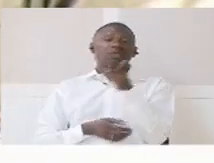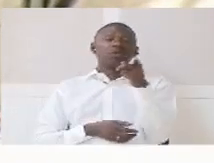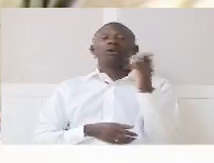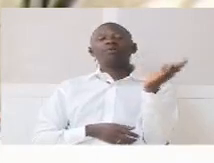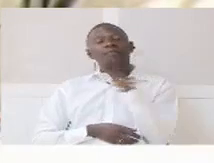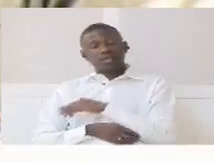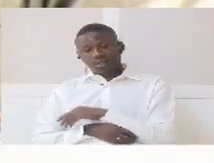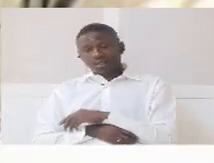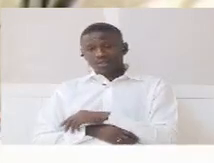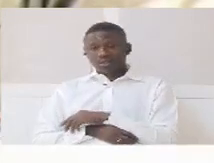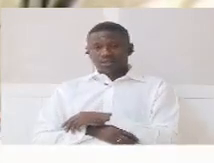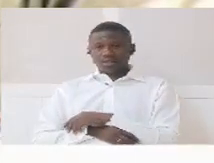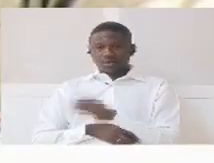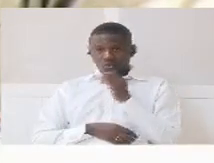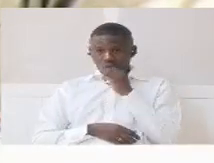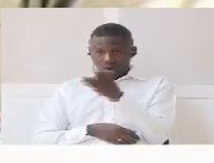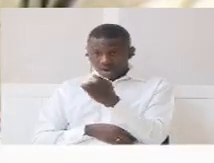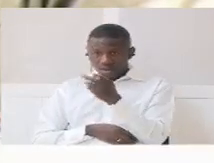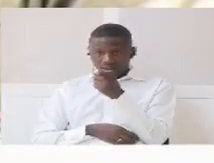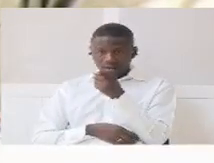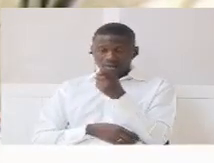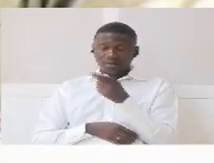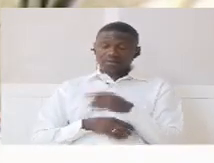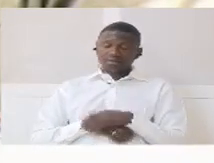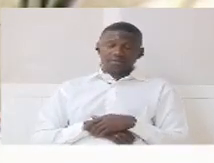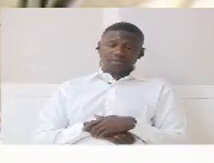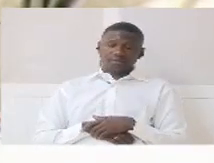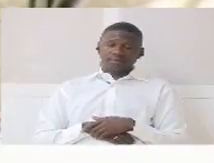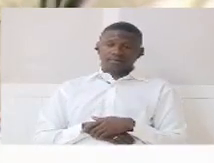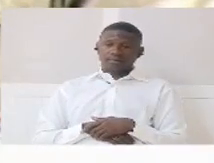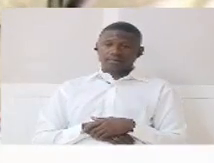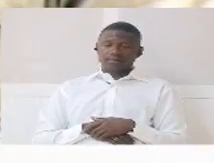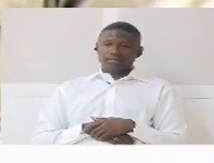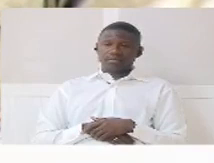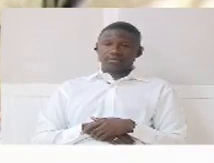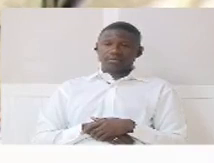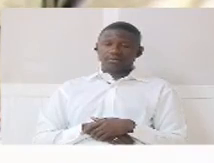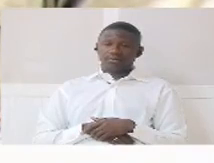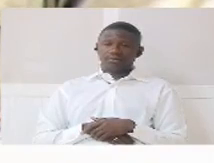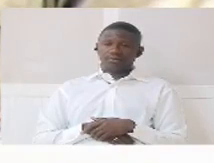will you go to a platform and deny that what they are saying is not the truth? Who will do that?